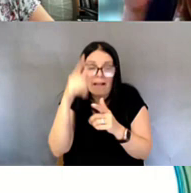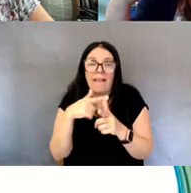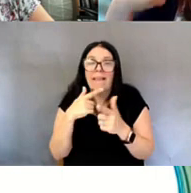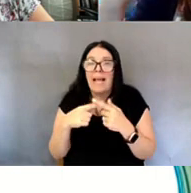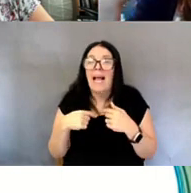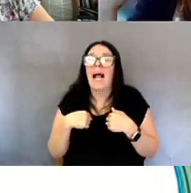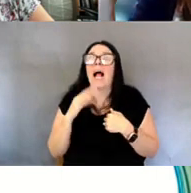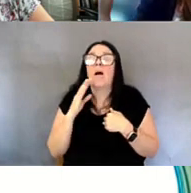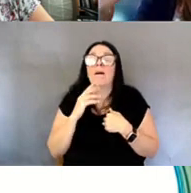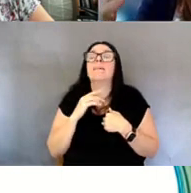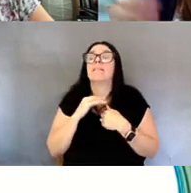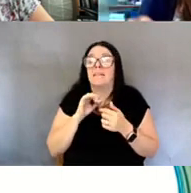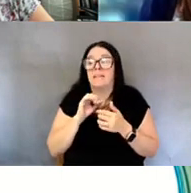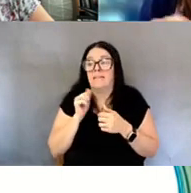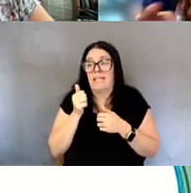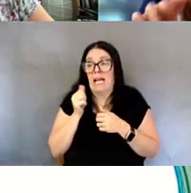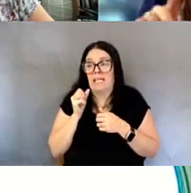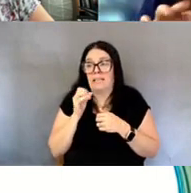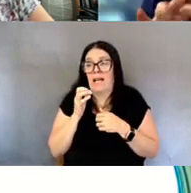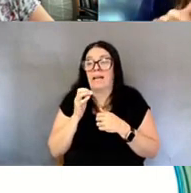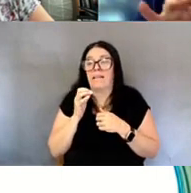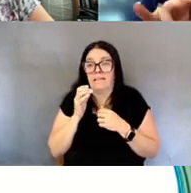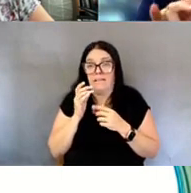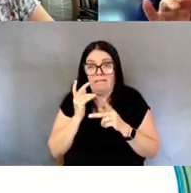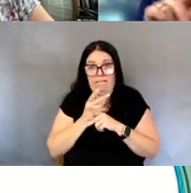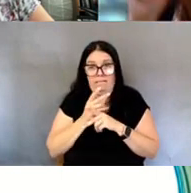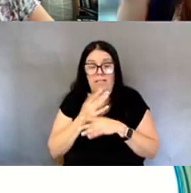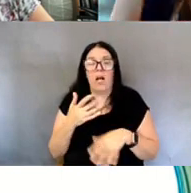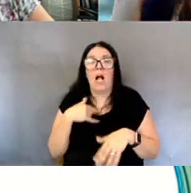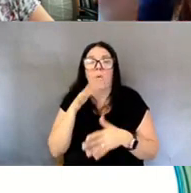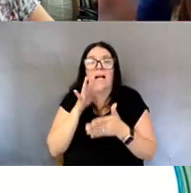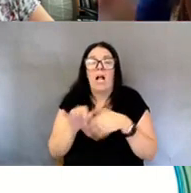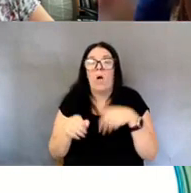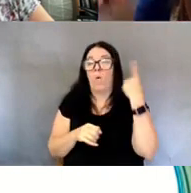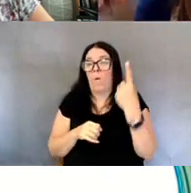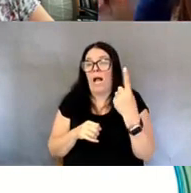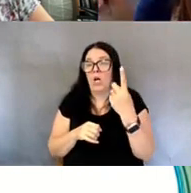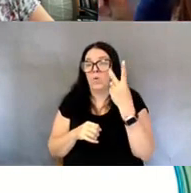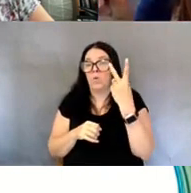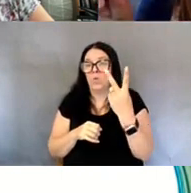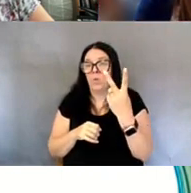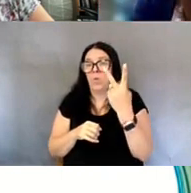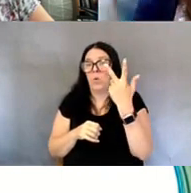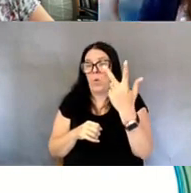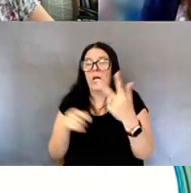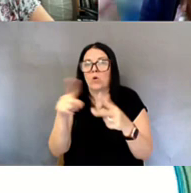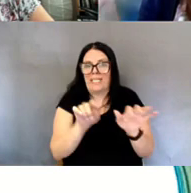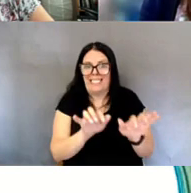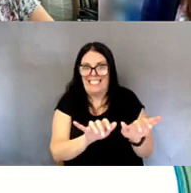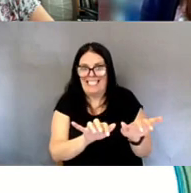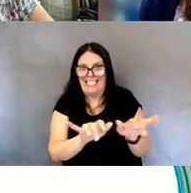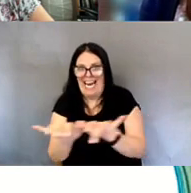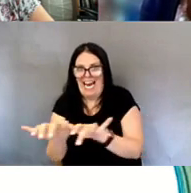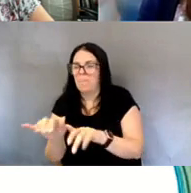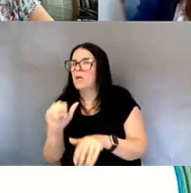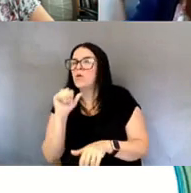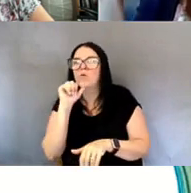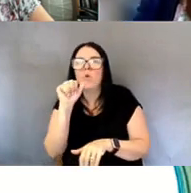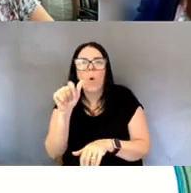3, when I say 3, if you could just start typing, but don't click send. When I